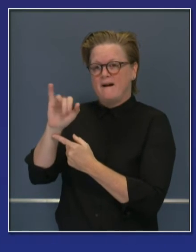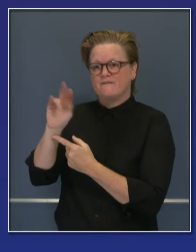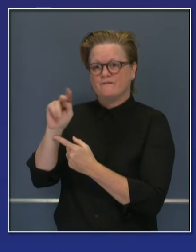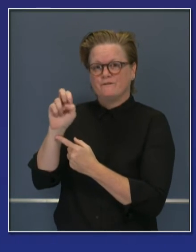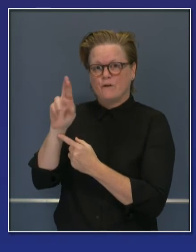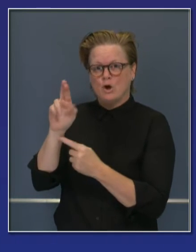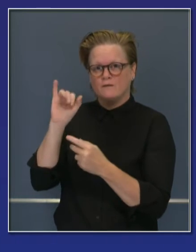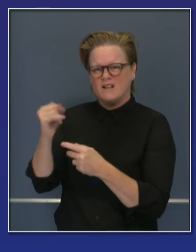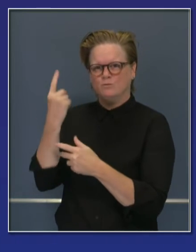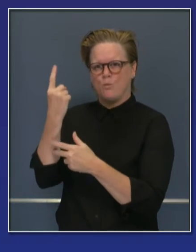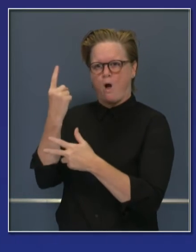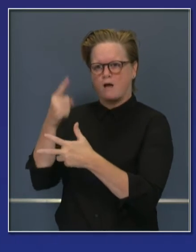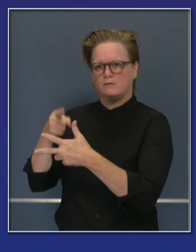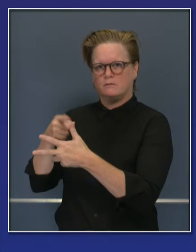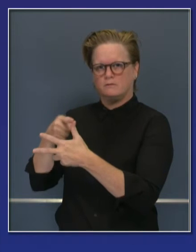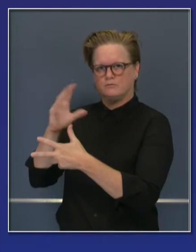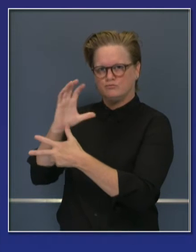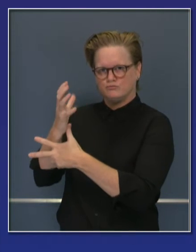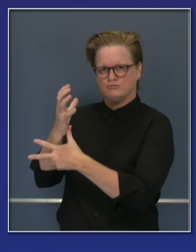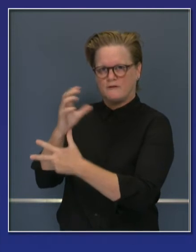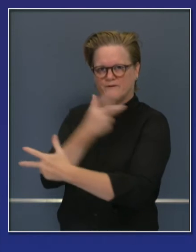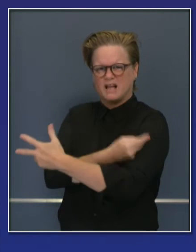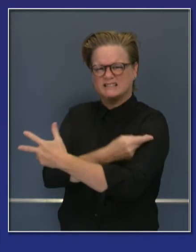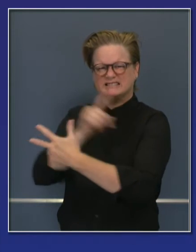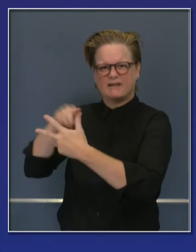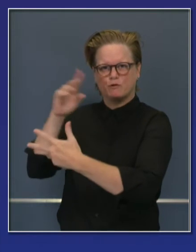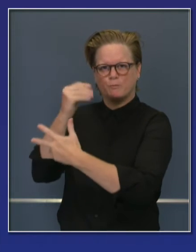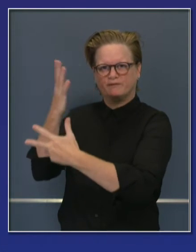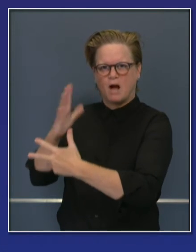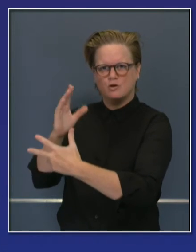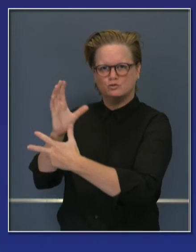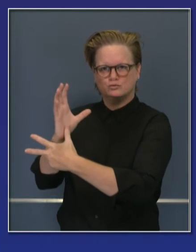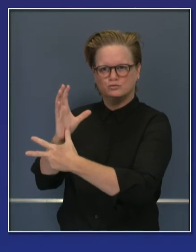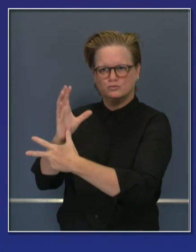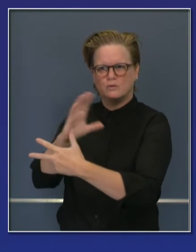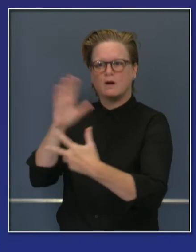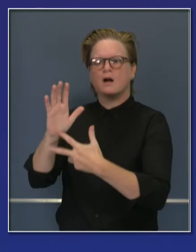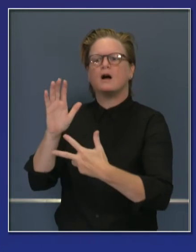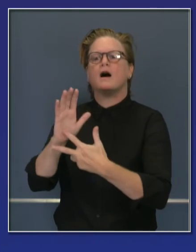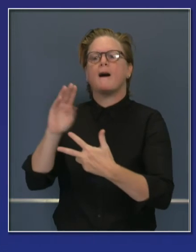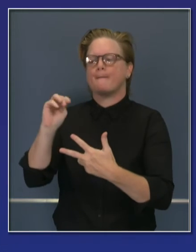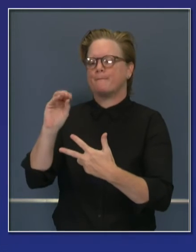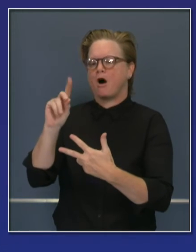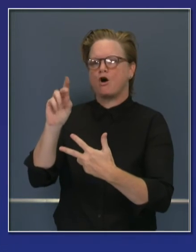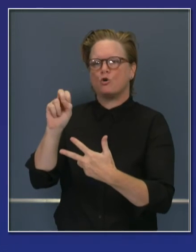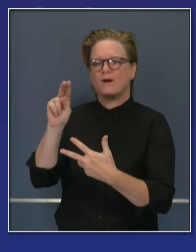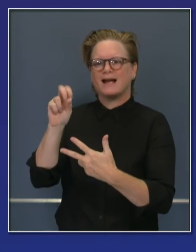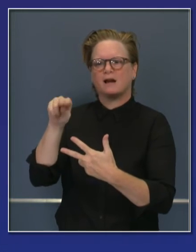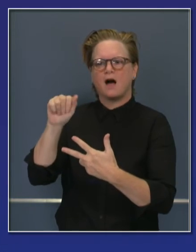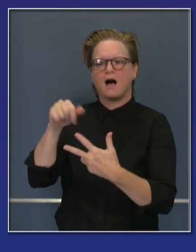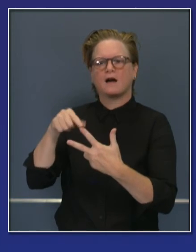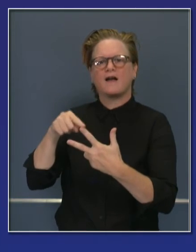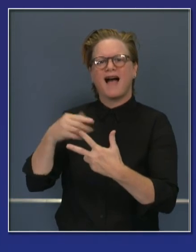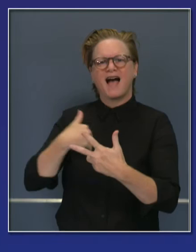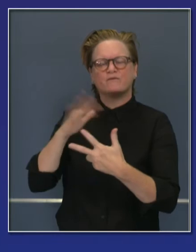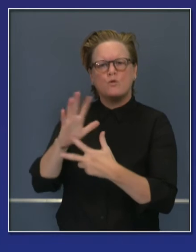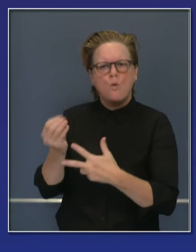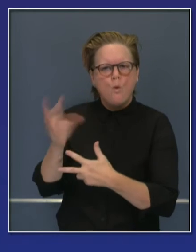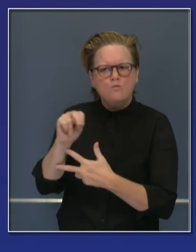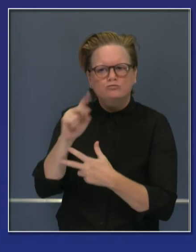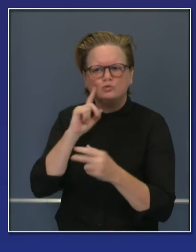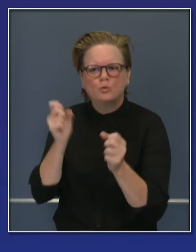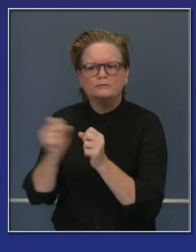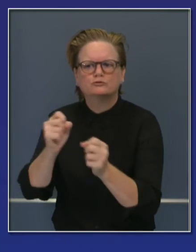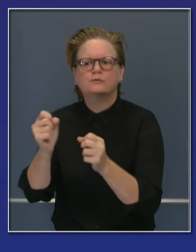strategy. Moderna has a separate and distinct distribution strategy. So we're working to tailor